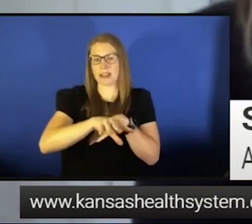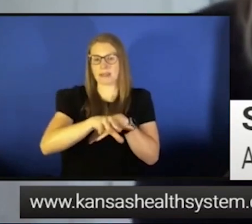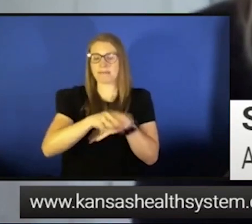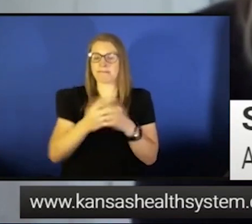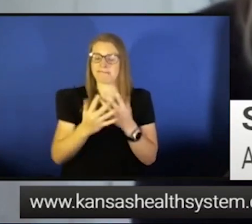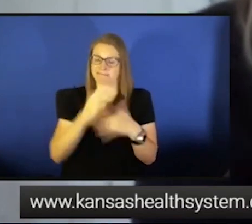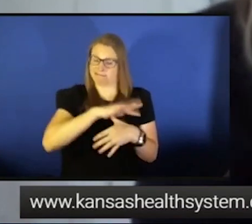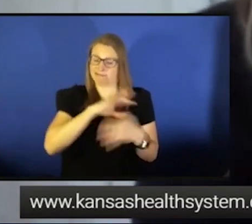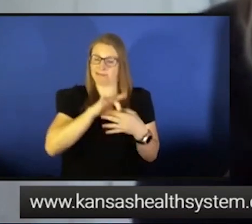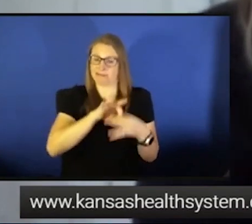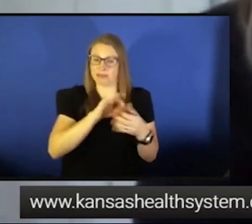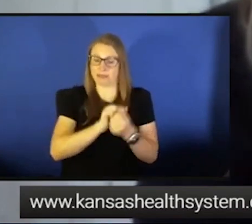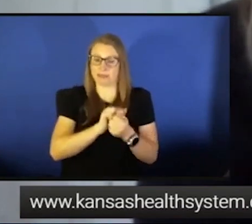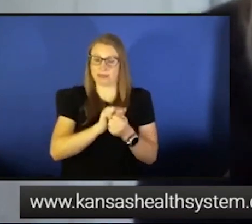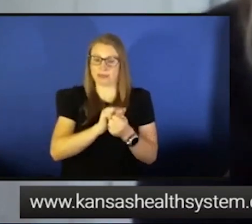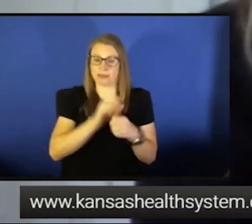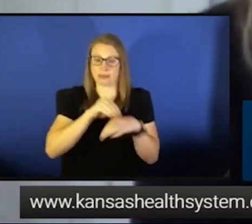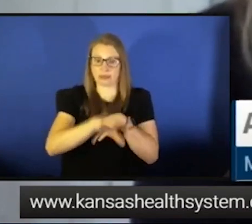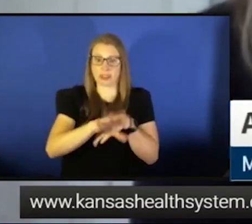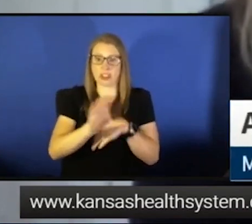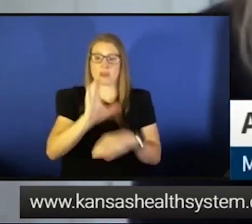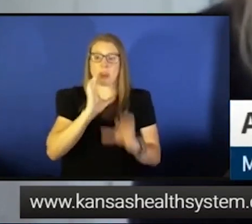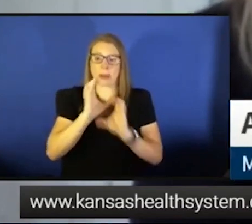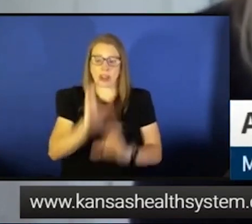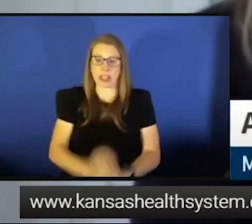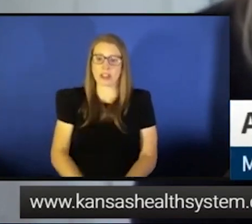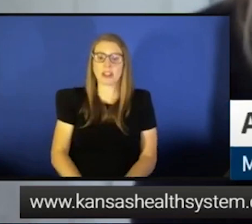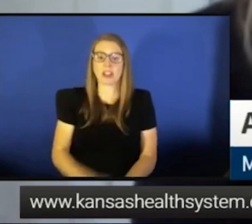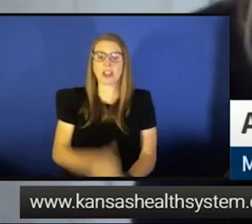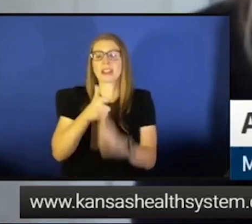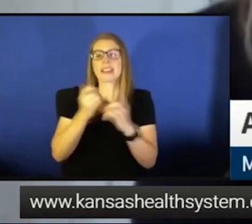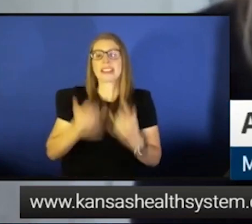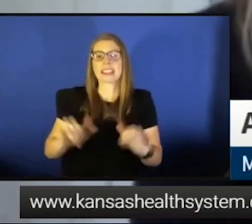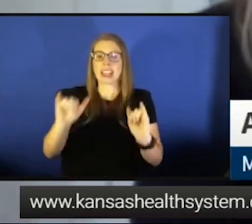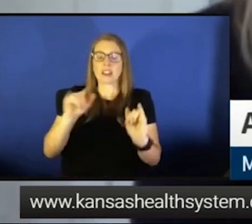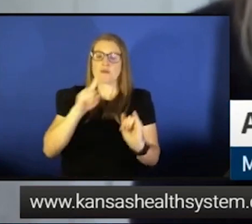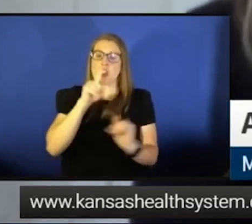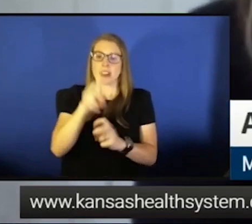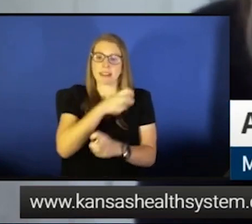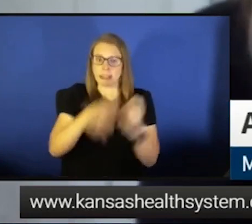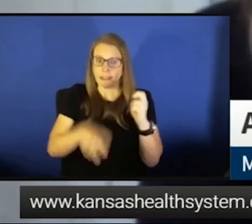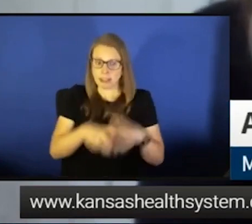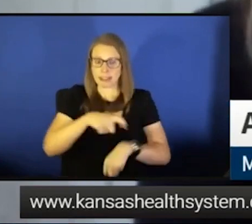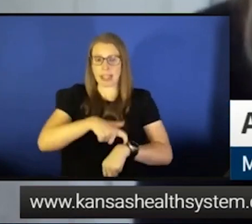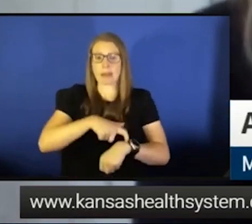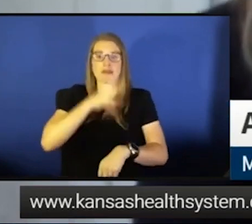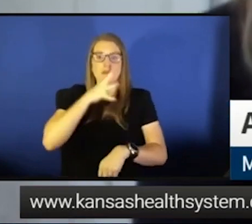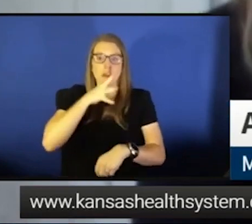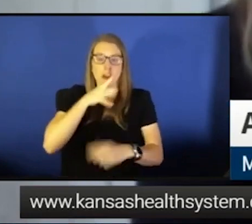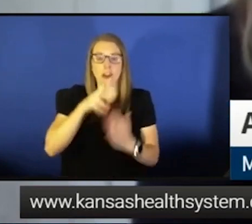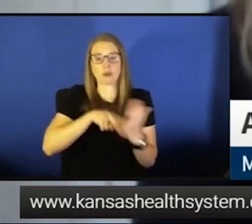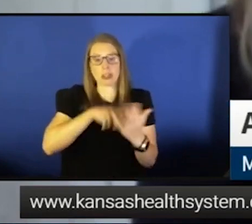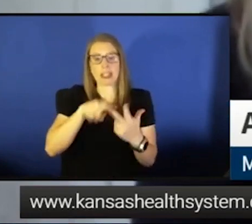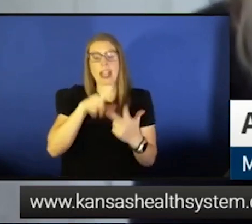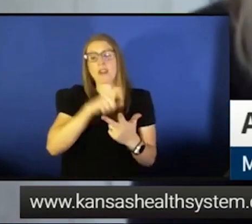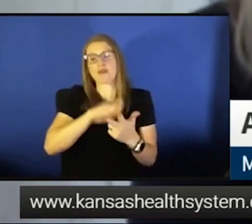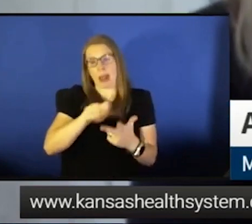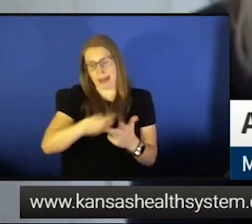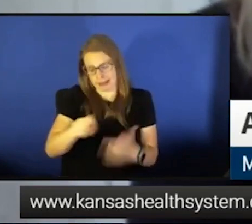primarily affects her communication. So she still has a really tough time talking, reading, and writing.